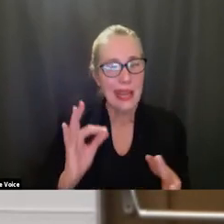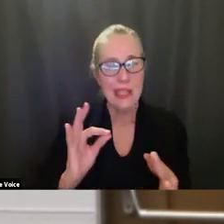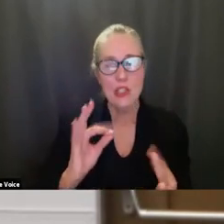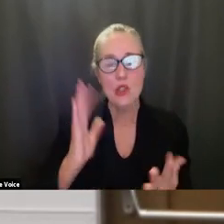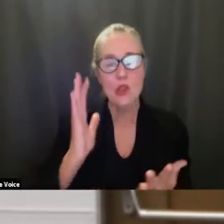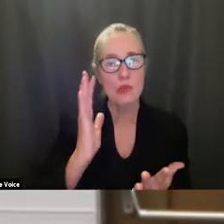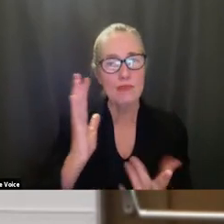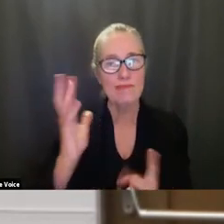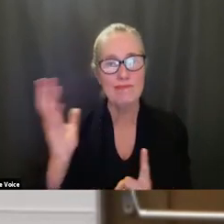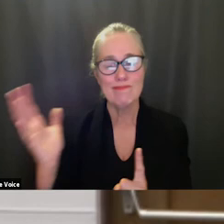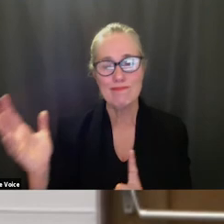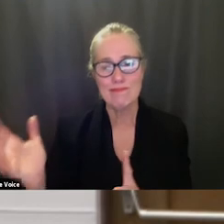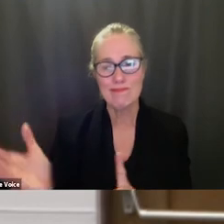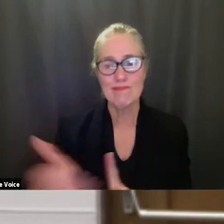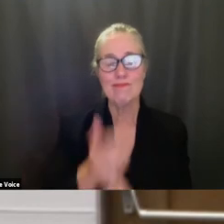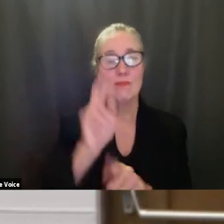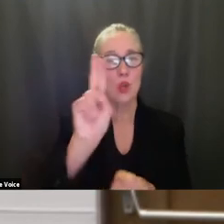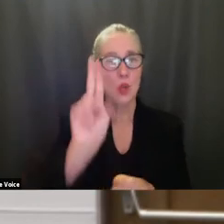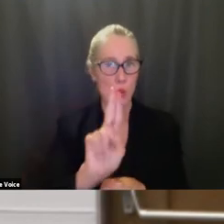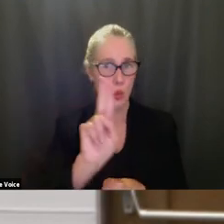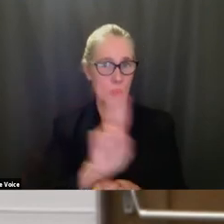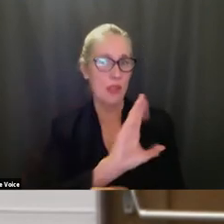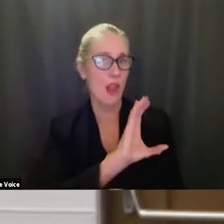enforcement on their campus